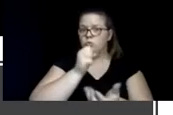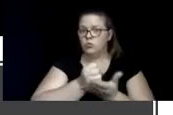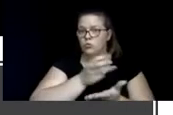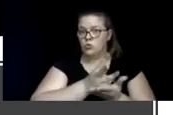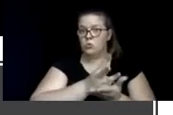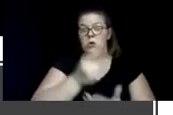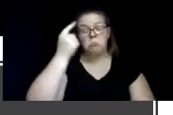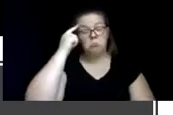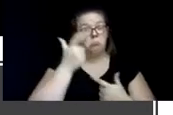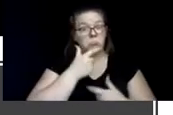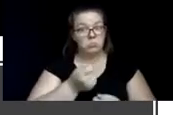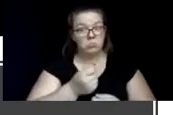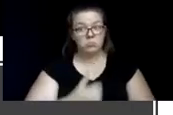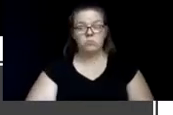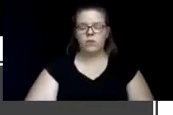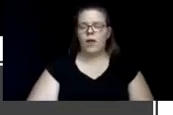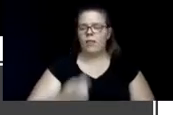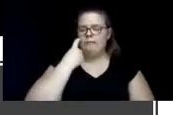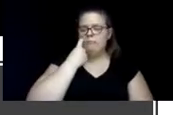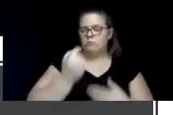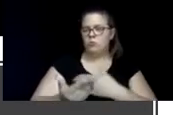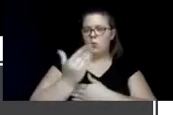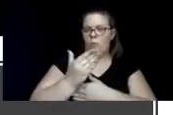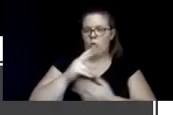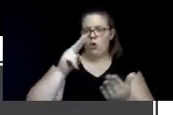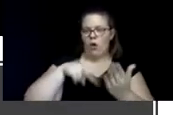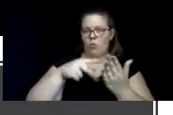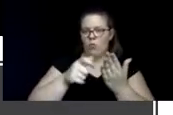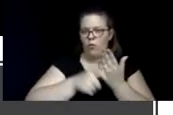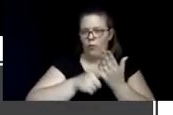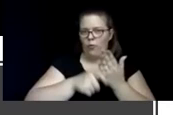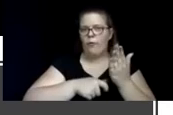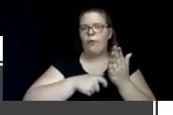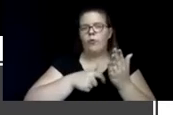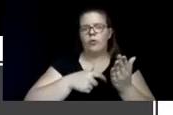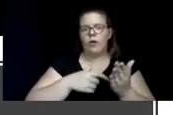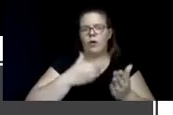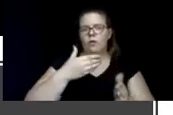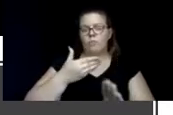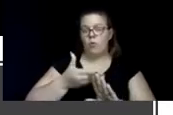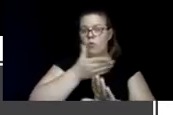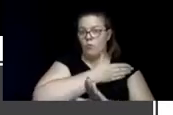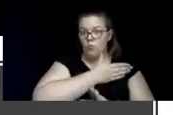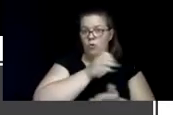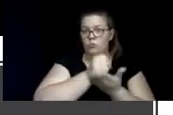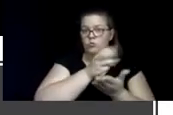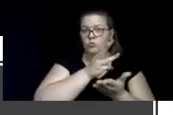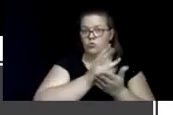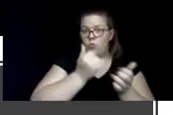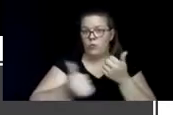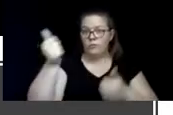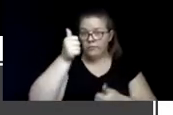neat. And then just this morning, I read an article on a former social work executive from